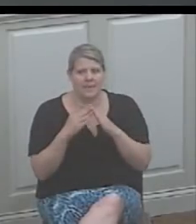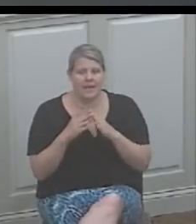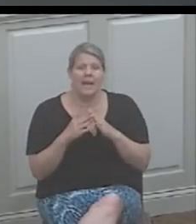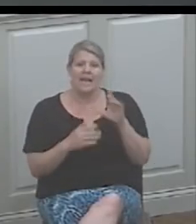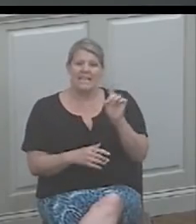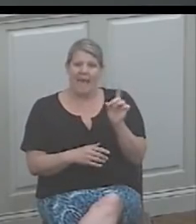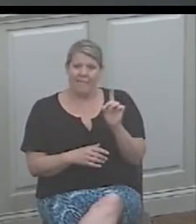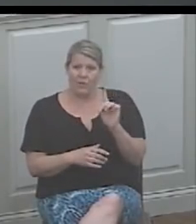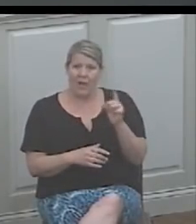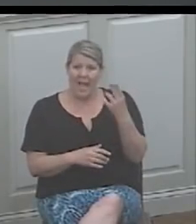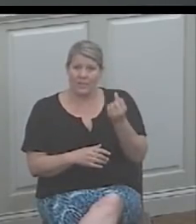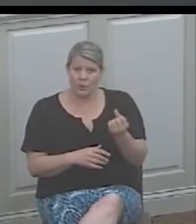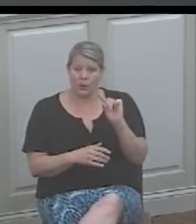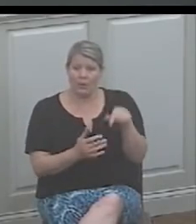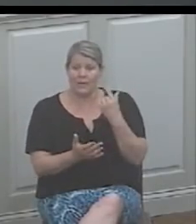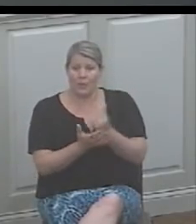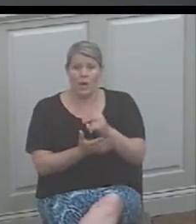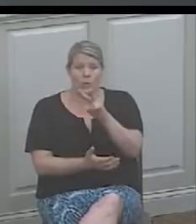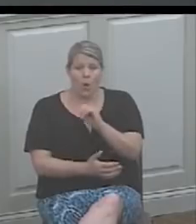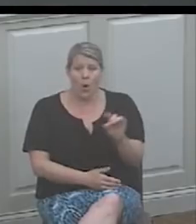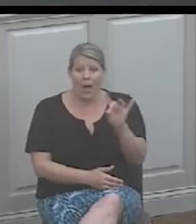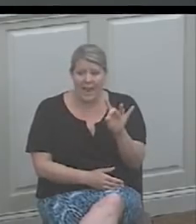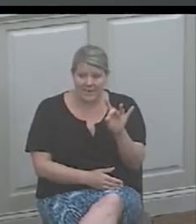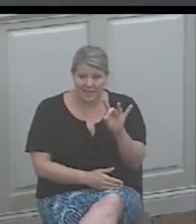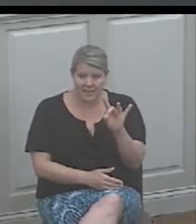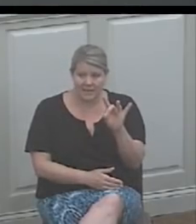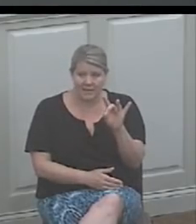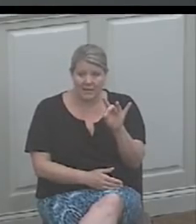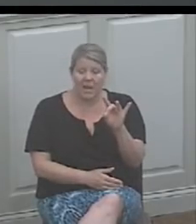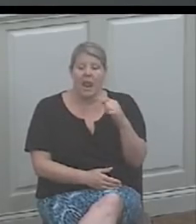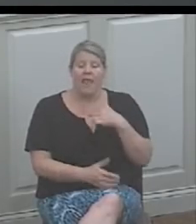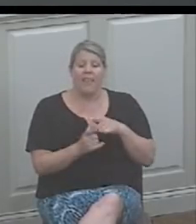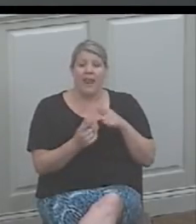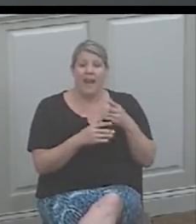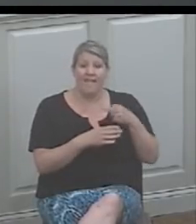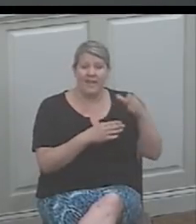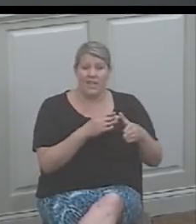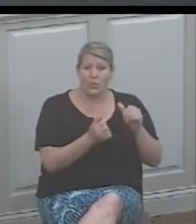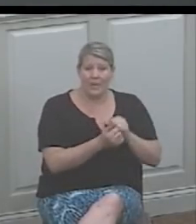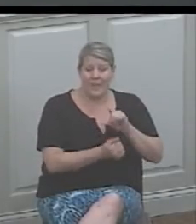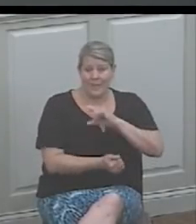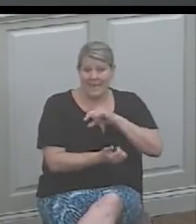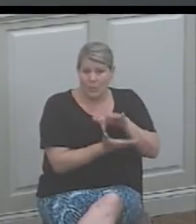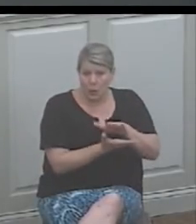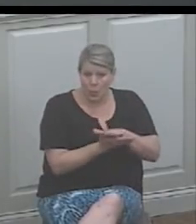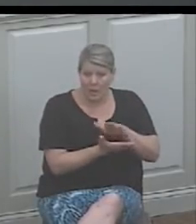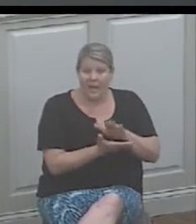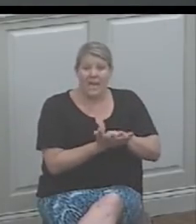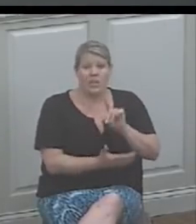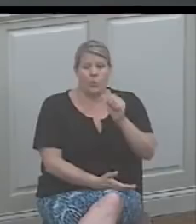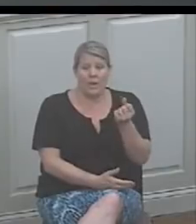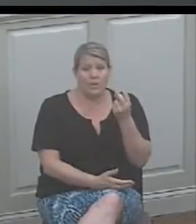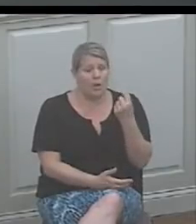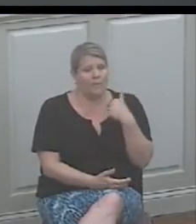graduated 2008, and I've been serving since I came out of college here since 2012. I joined the police department. We were trained for all